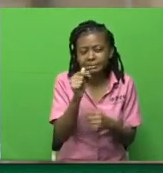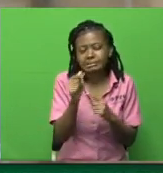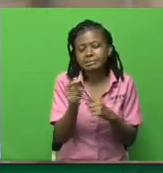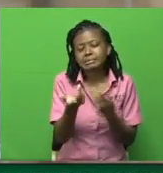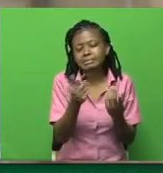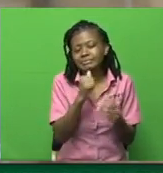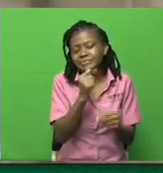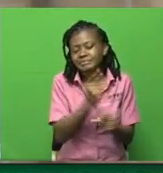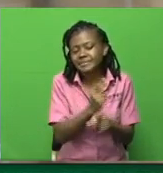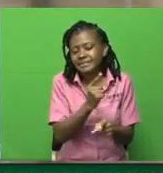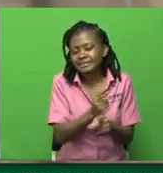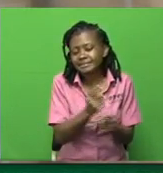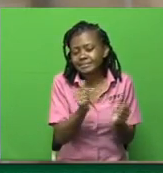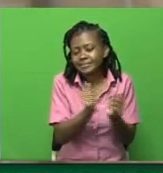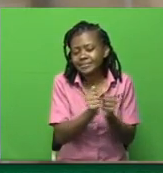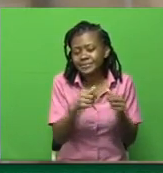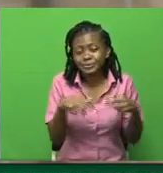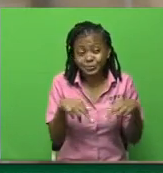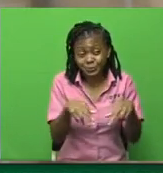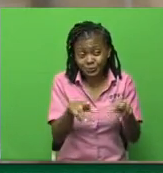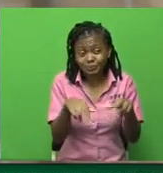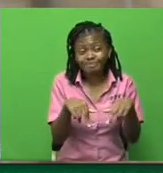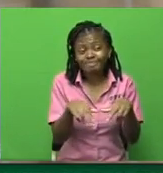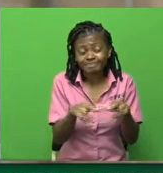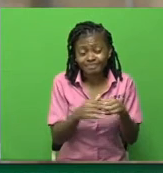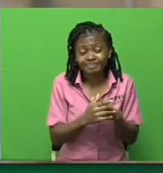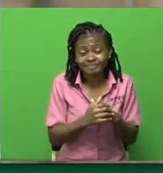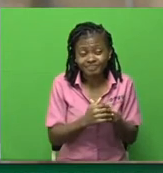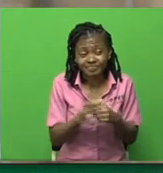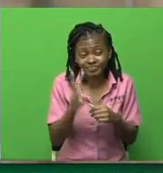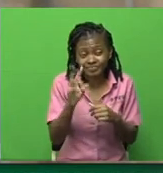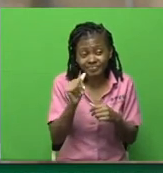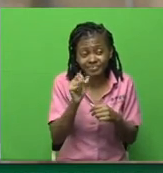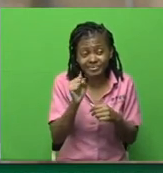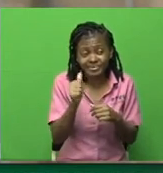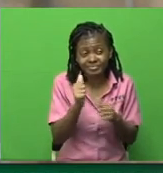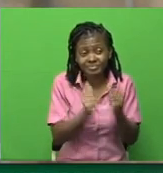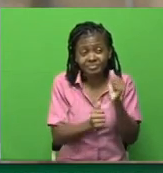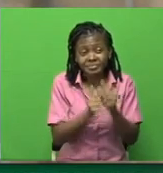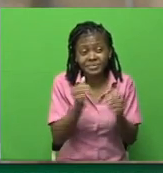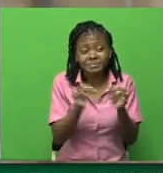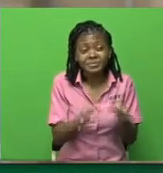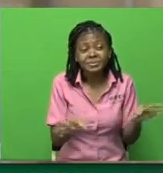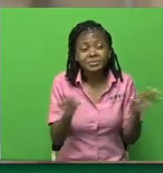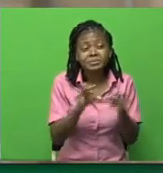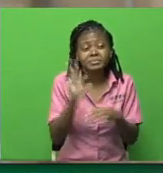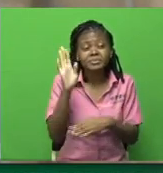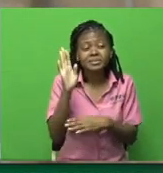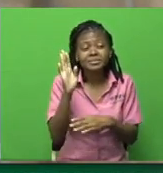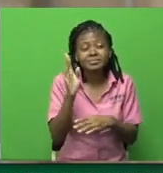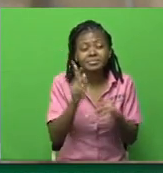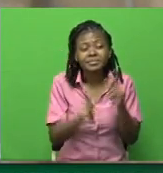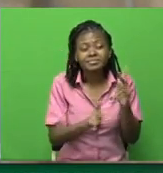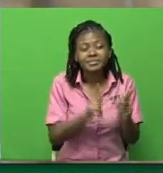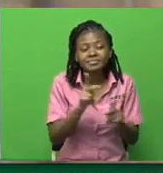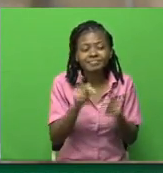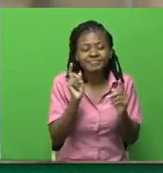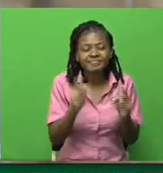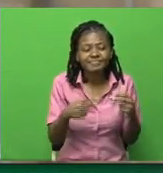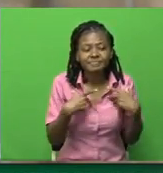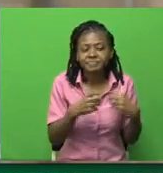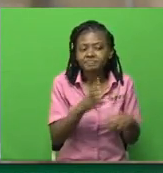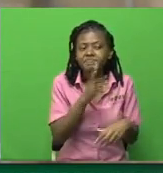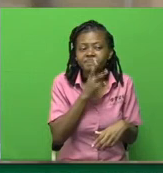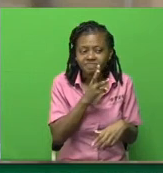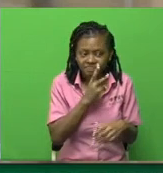wasa's main mandate is to provide the people of Trinidad and Tobago with water and wastewater